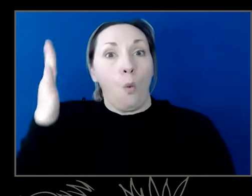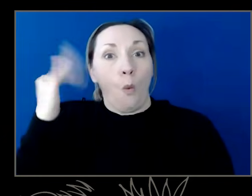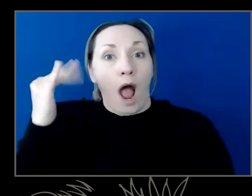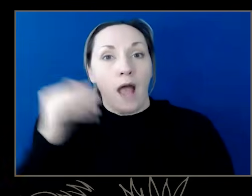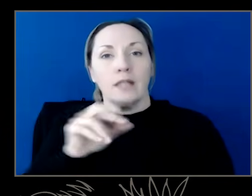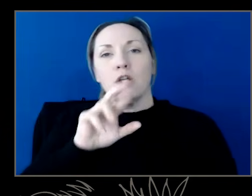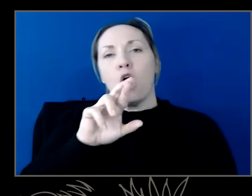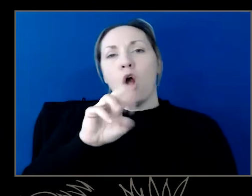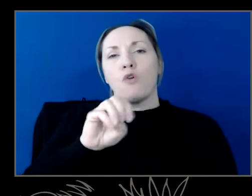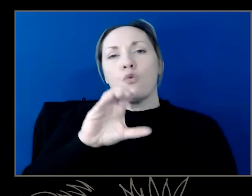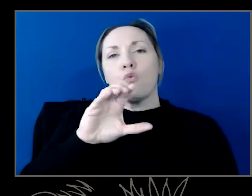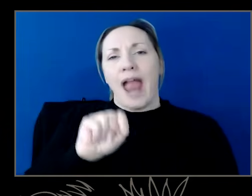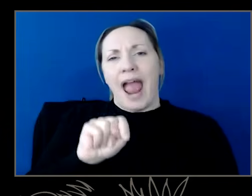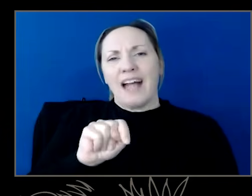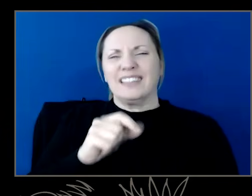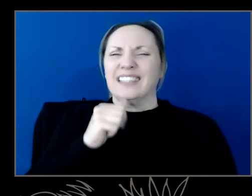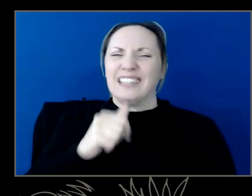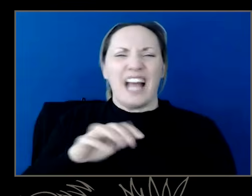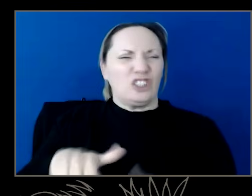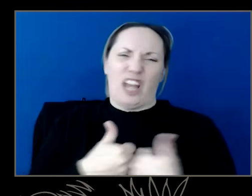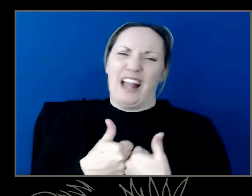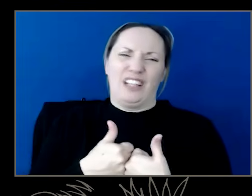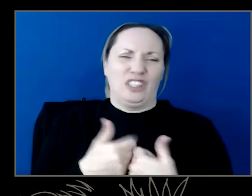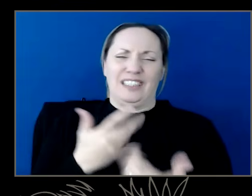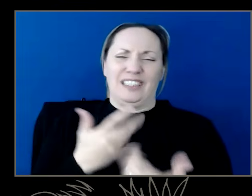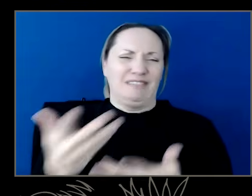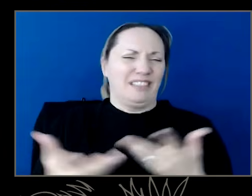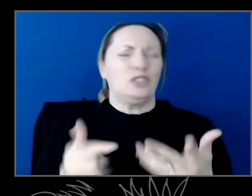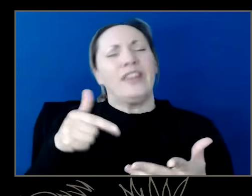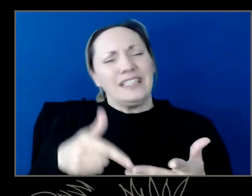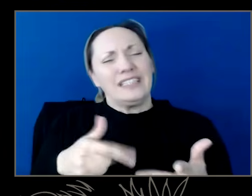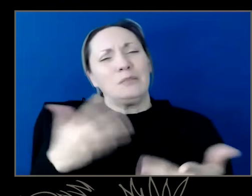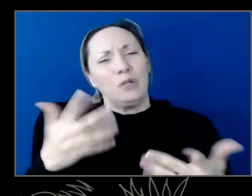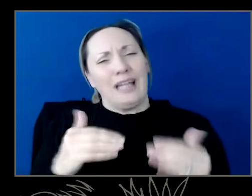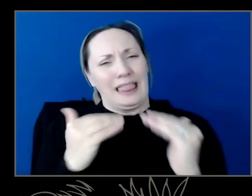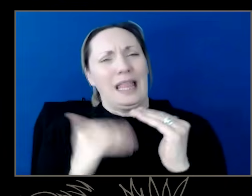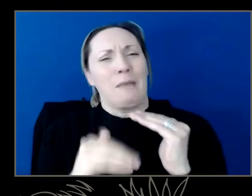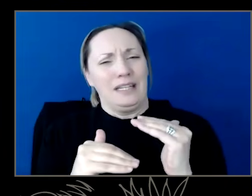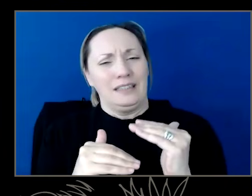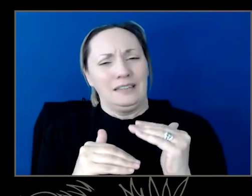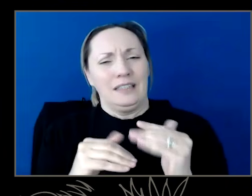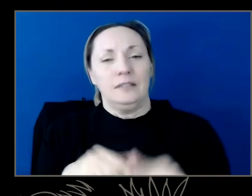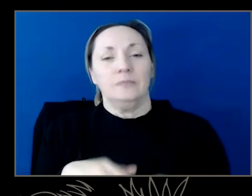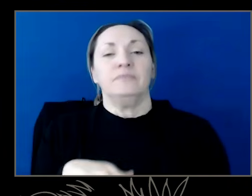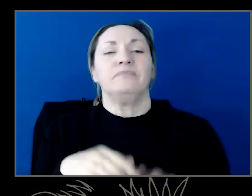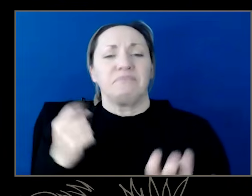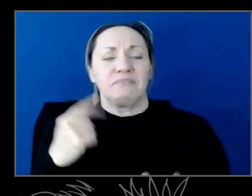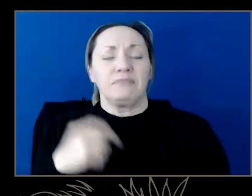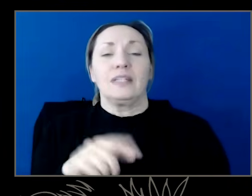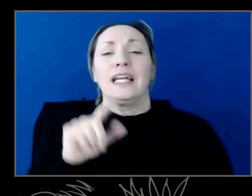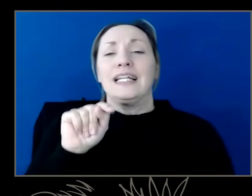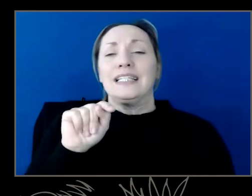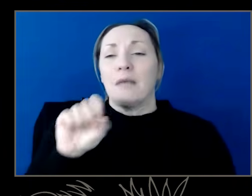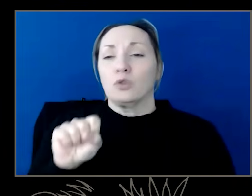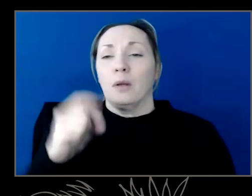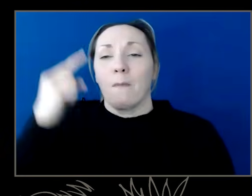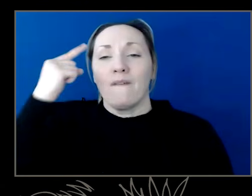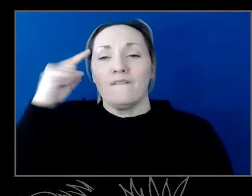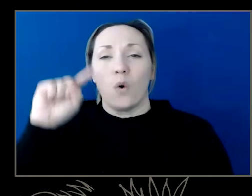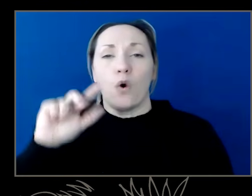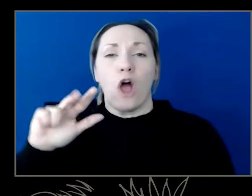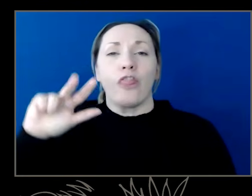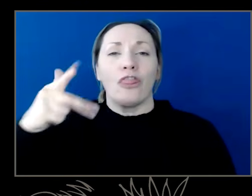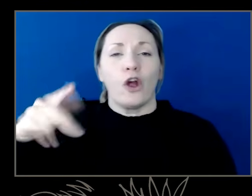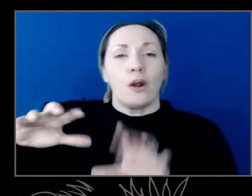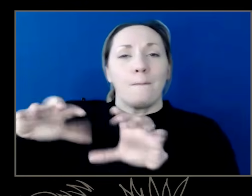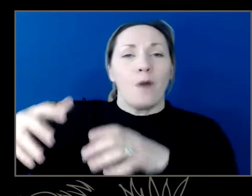as other frameworks, as the API surface is pretty limited. TypeScript, though, for the third party